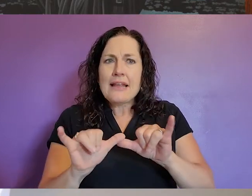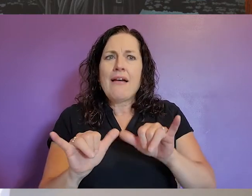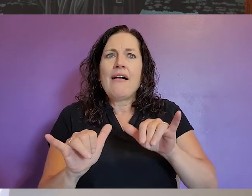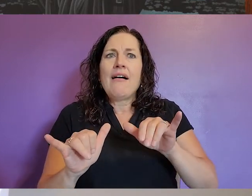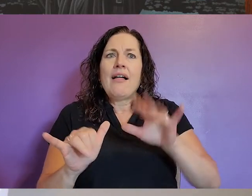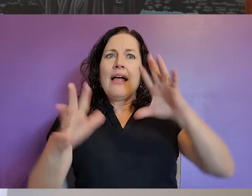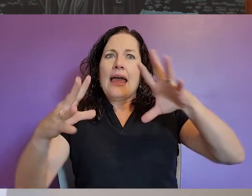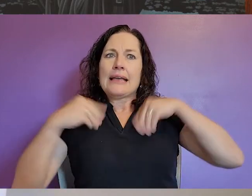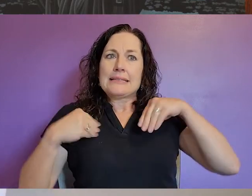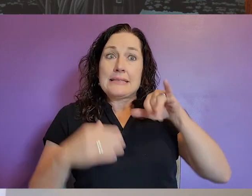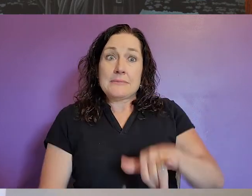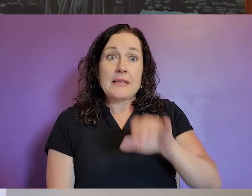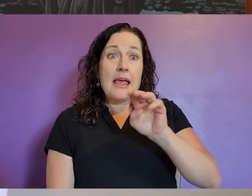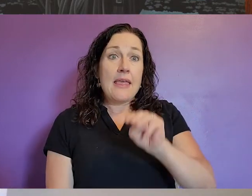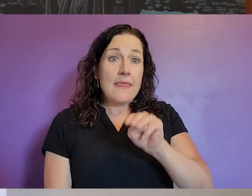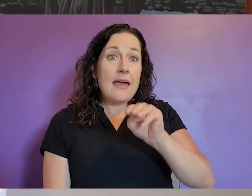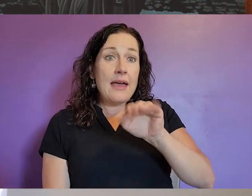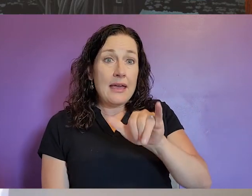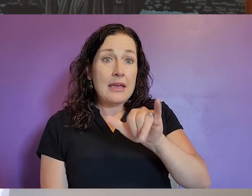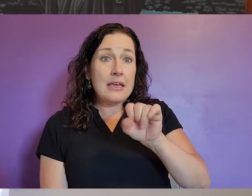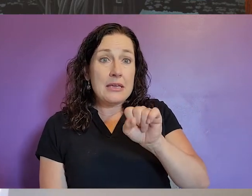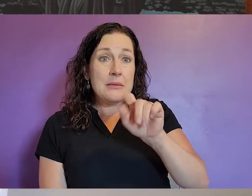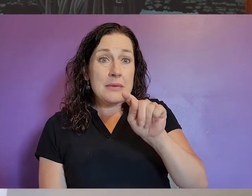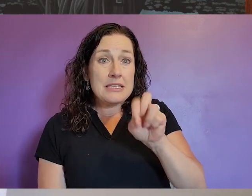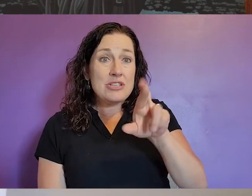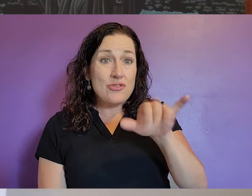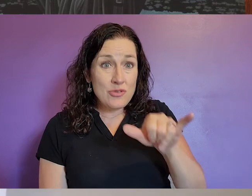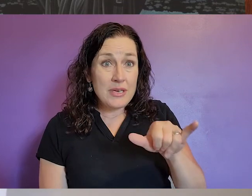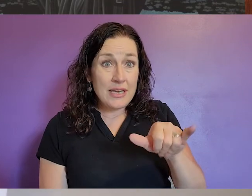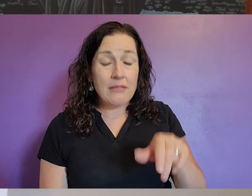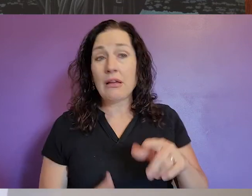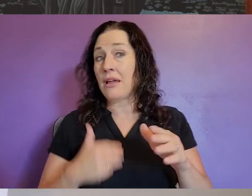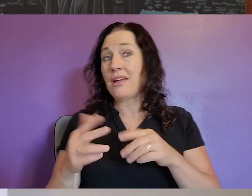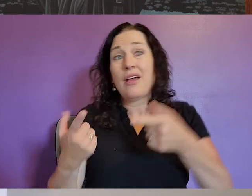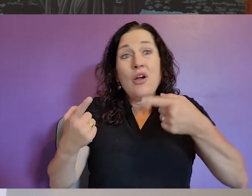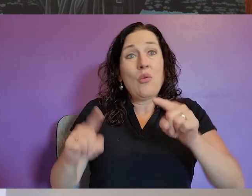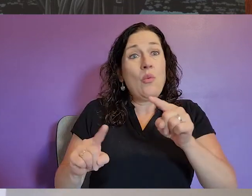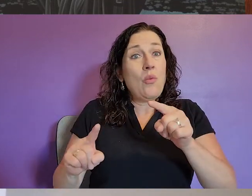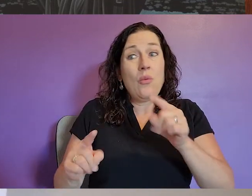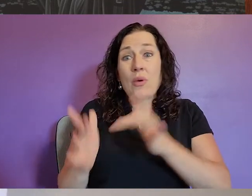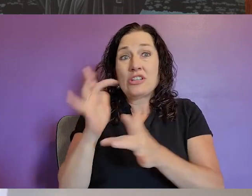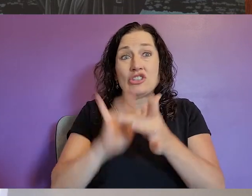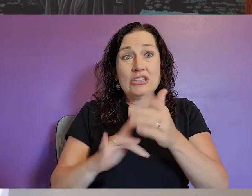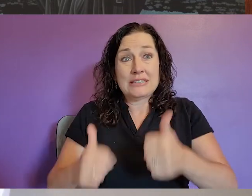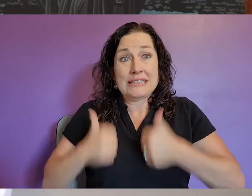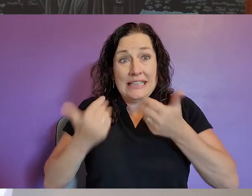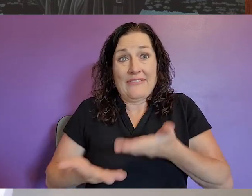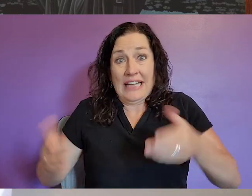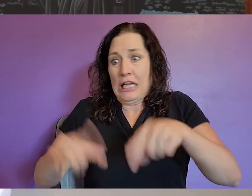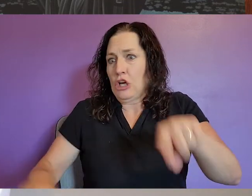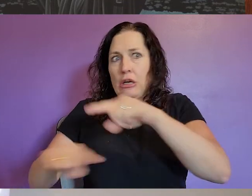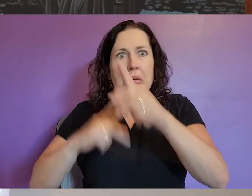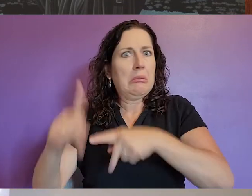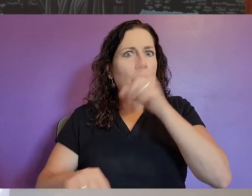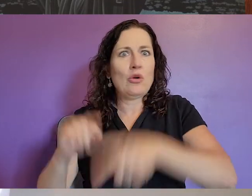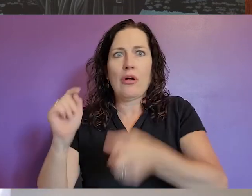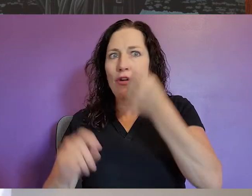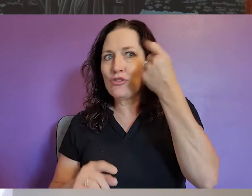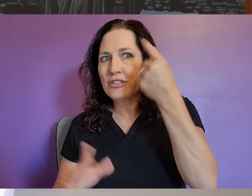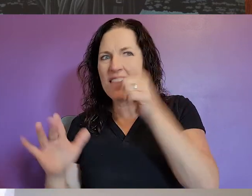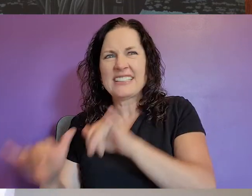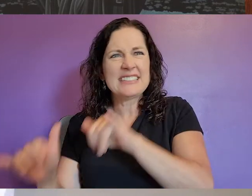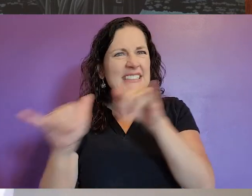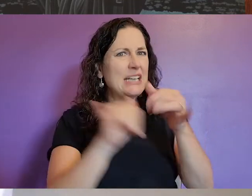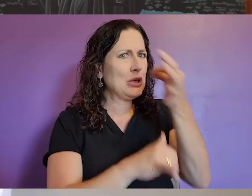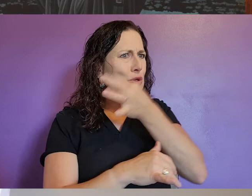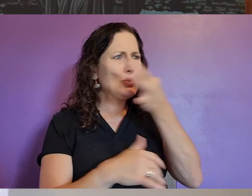deprived of the mystery that people could not figure out about him when he was here. It's the same thing. The